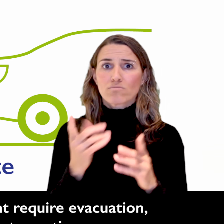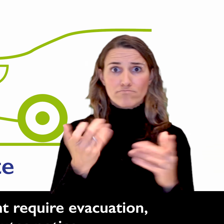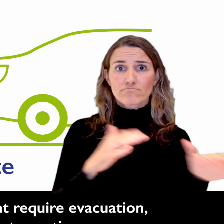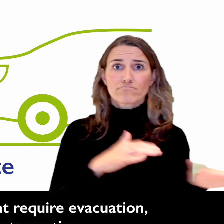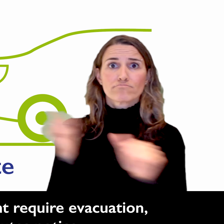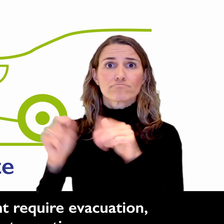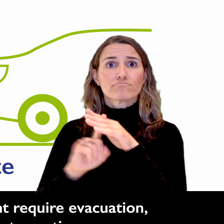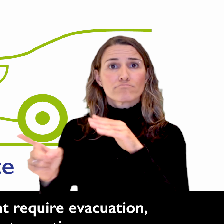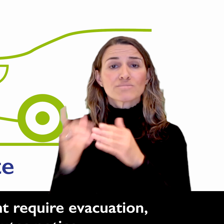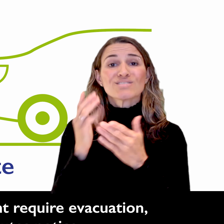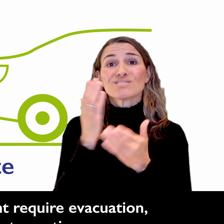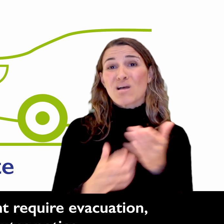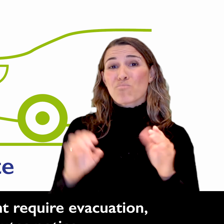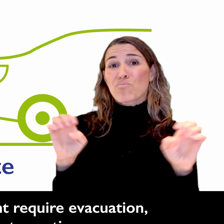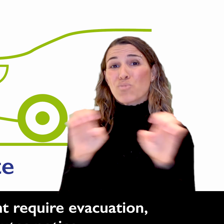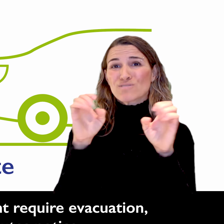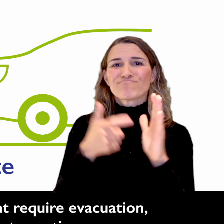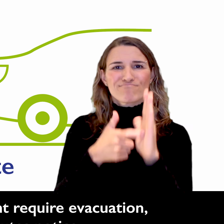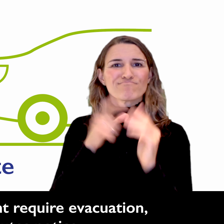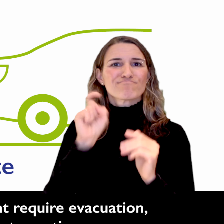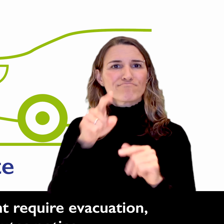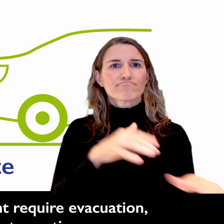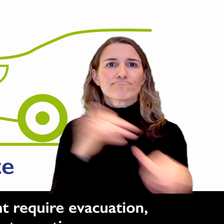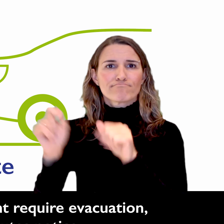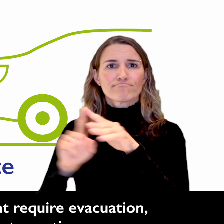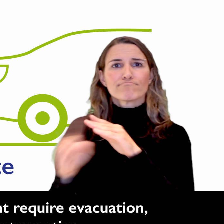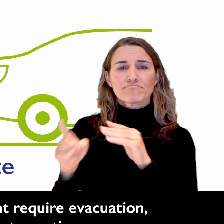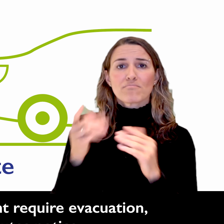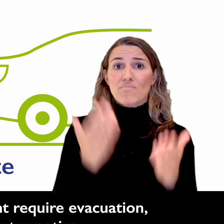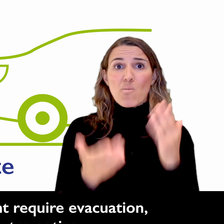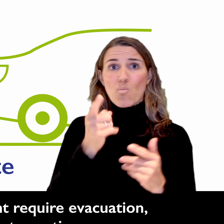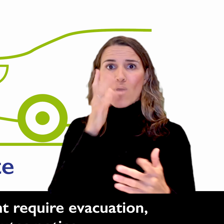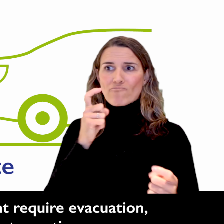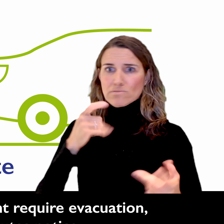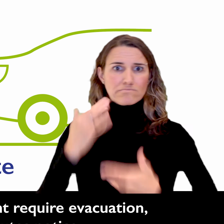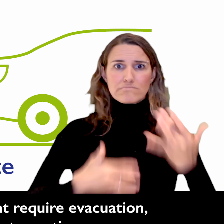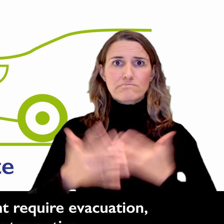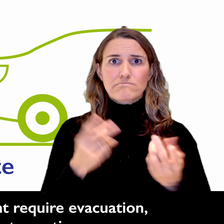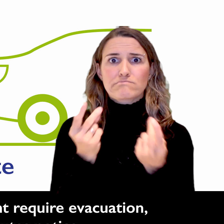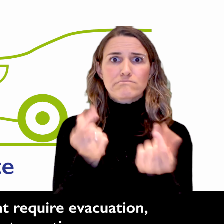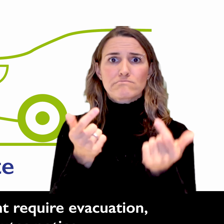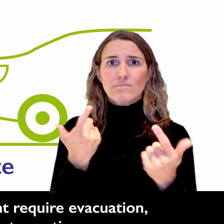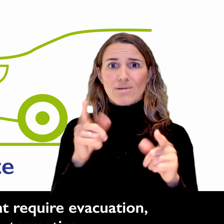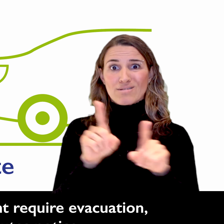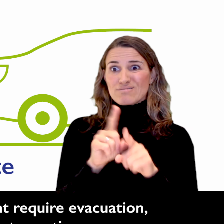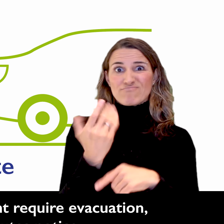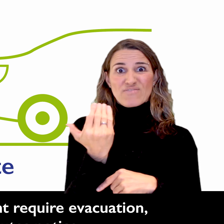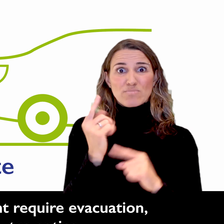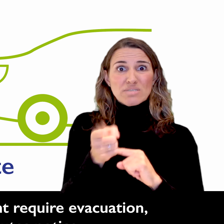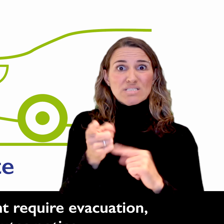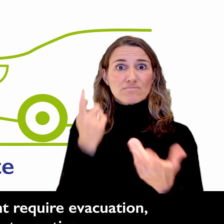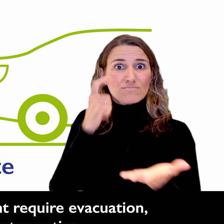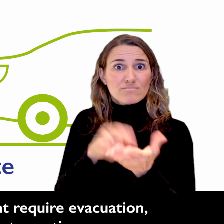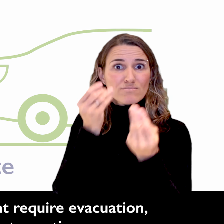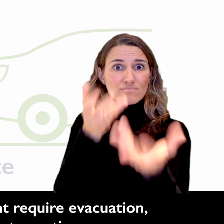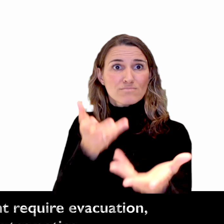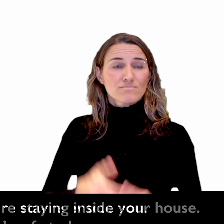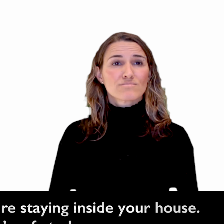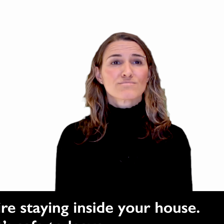Prepare to evacuate. Some emergencies might require evacuation, and you may have as little as 15 minutes